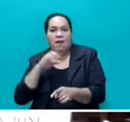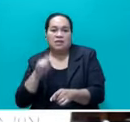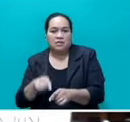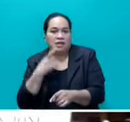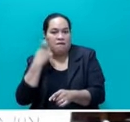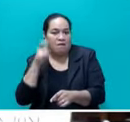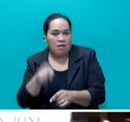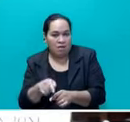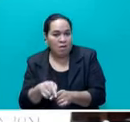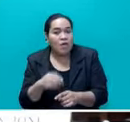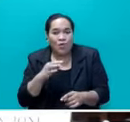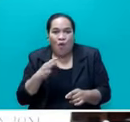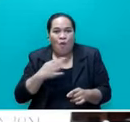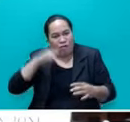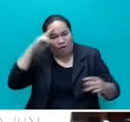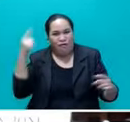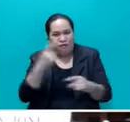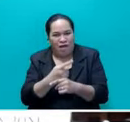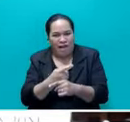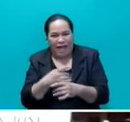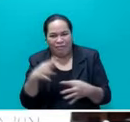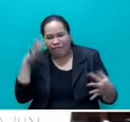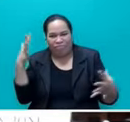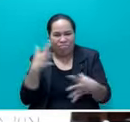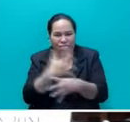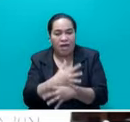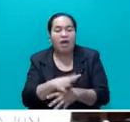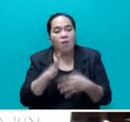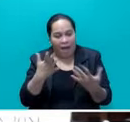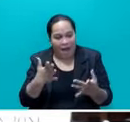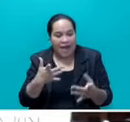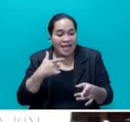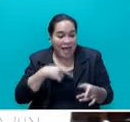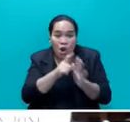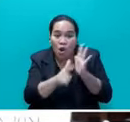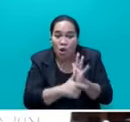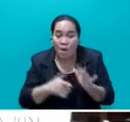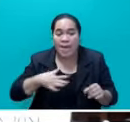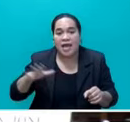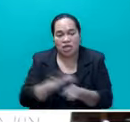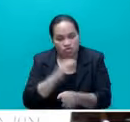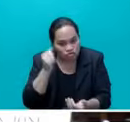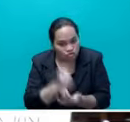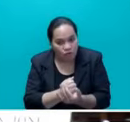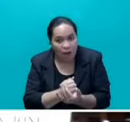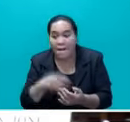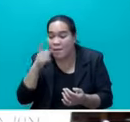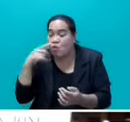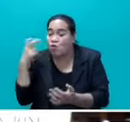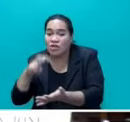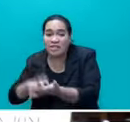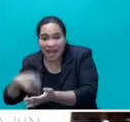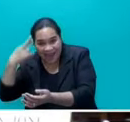we don't want to create any sort of conundrum as a result of this. This is essentially to ensure that we get people who have registered under